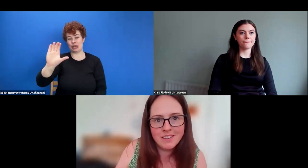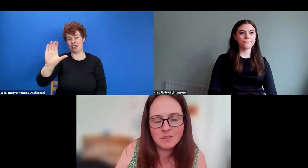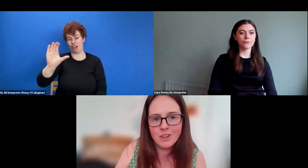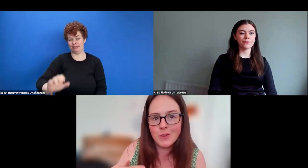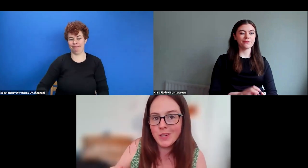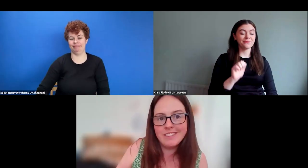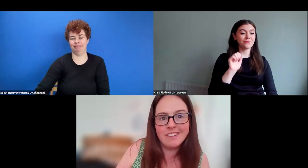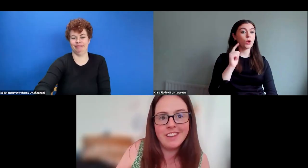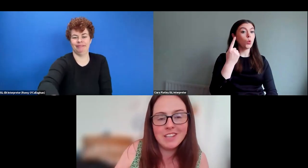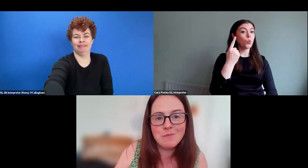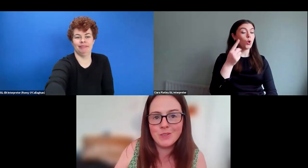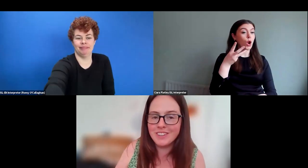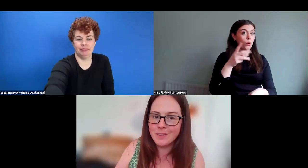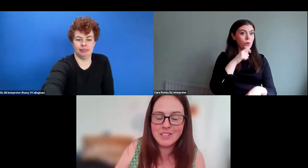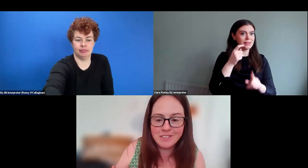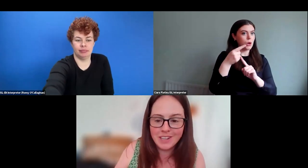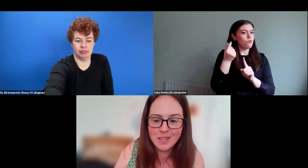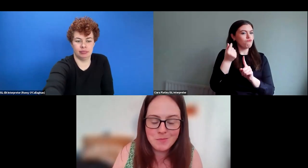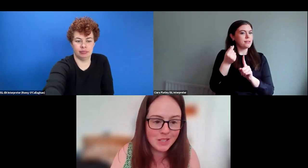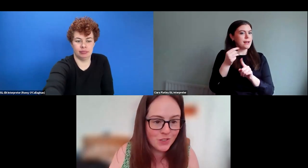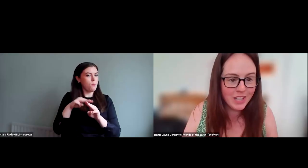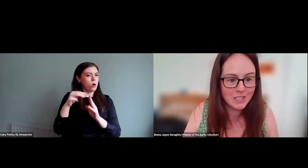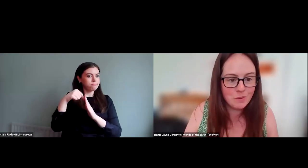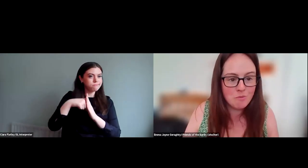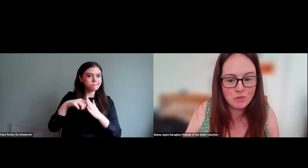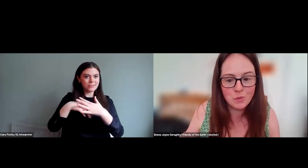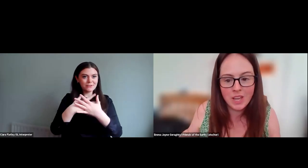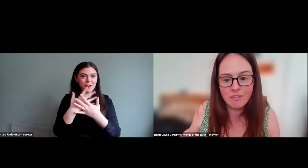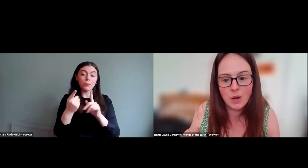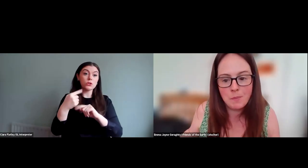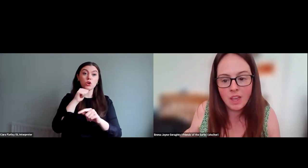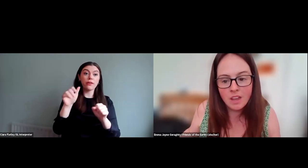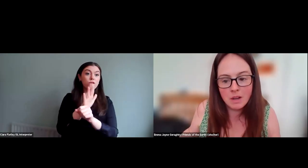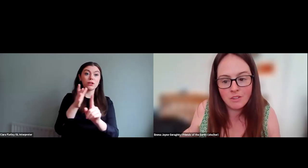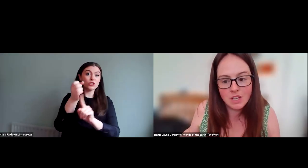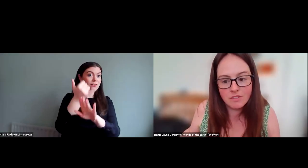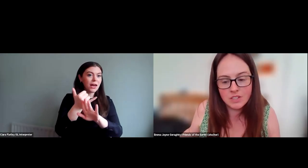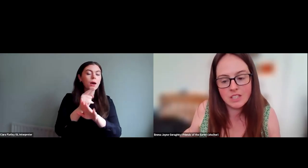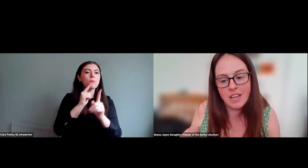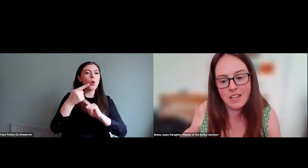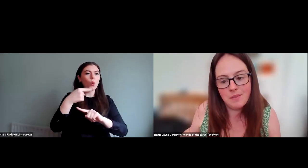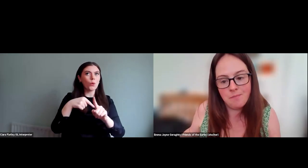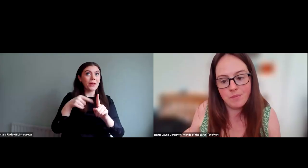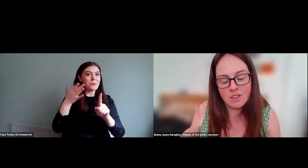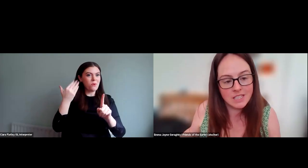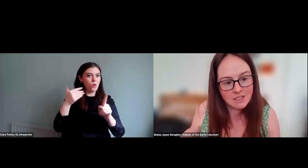more steps on, we're not quite there yet, but we've definitely made a big stride, as we've moved away from